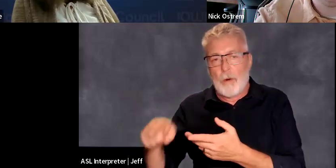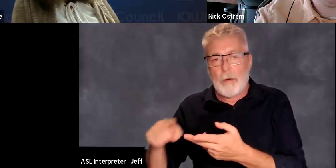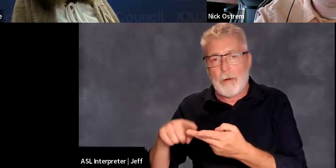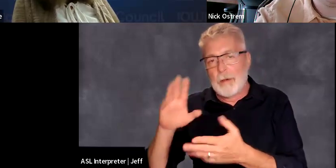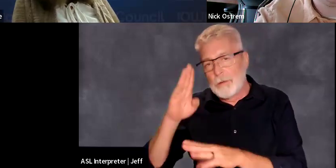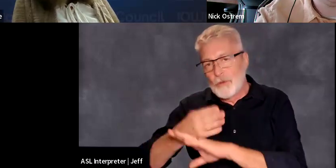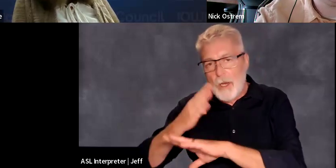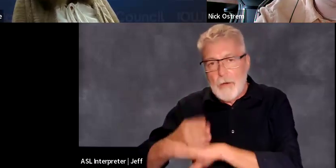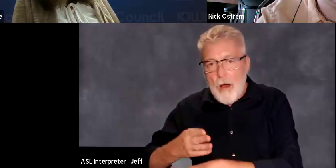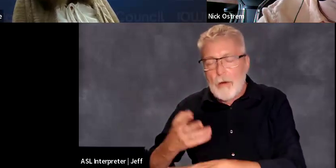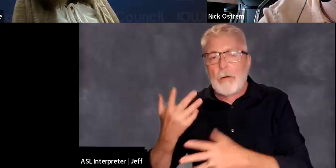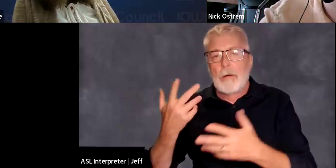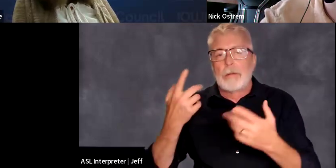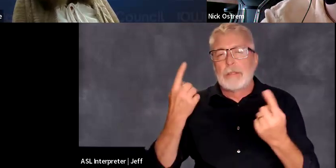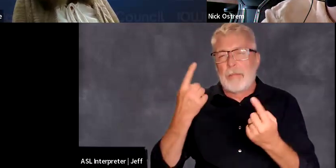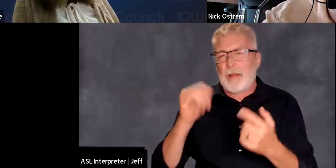Um,